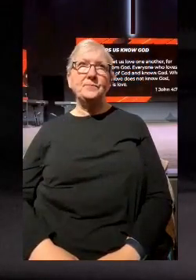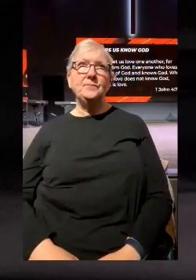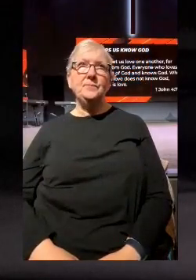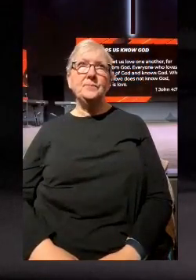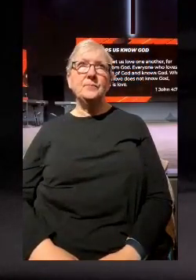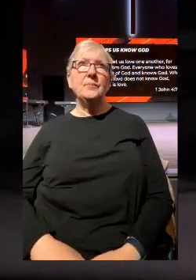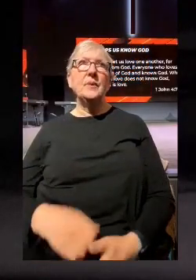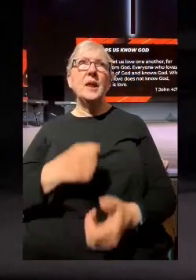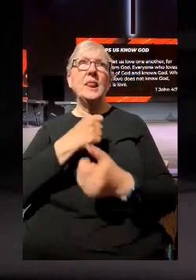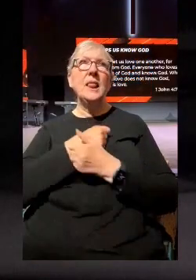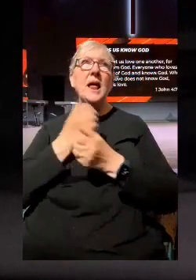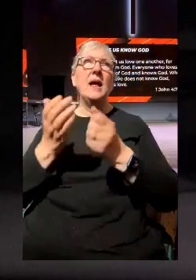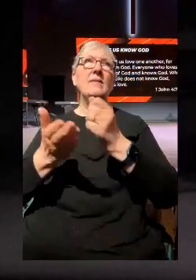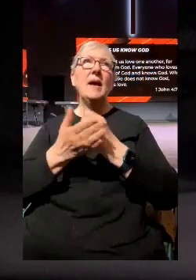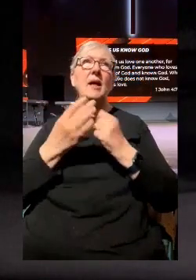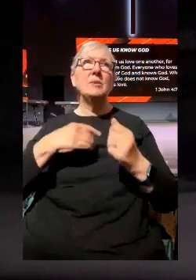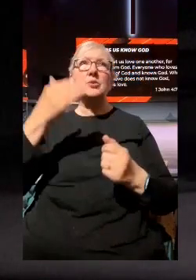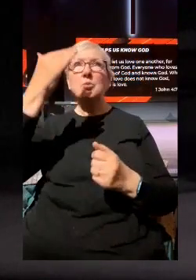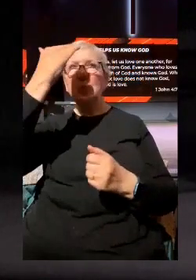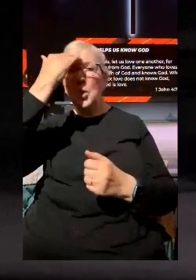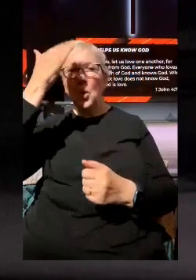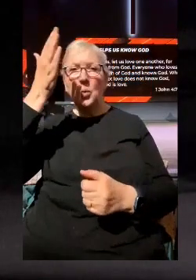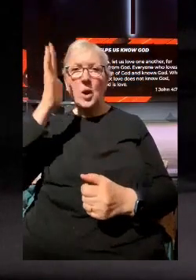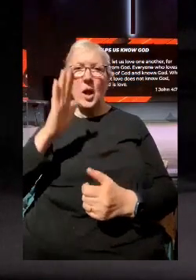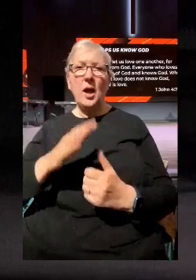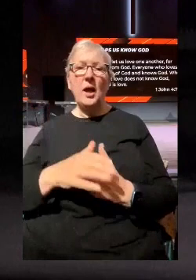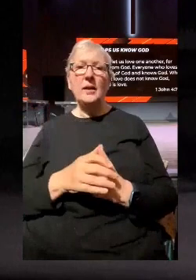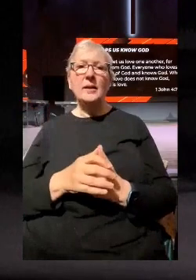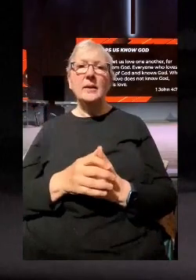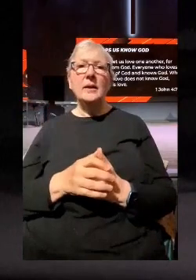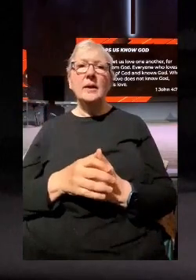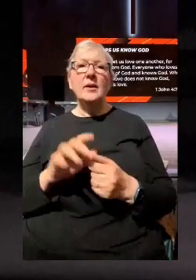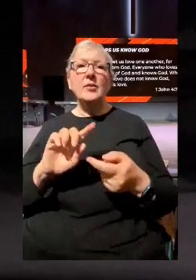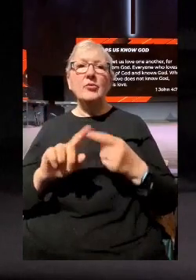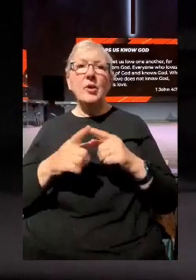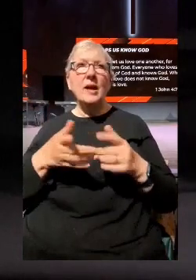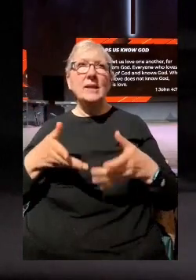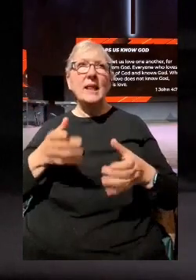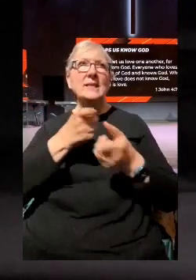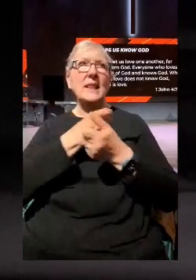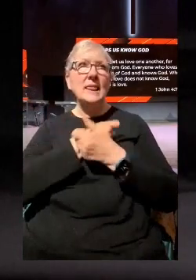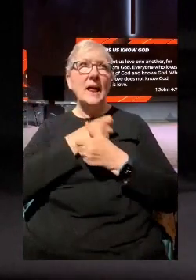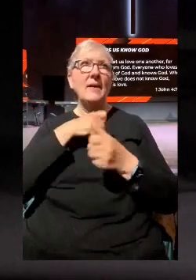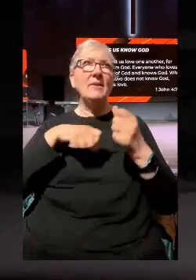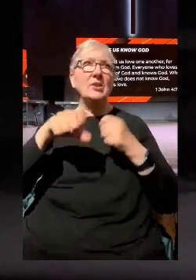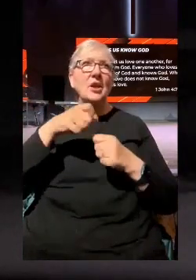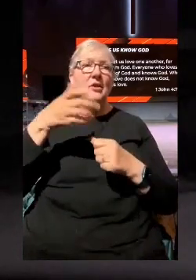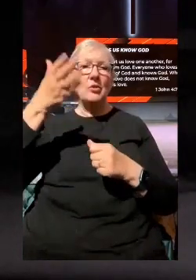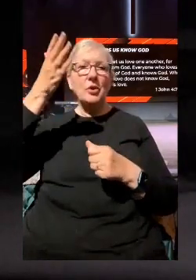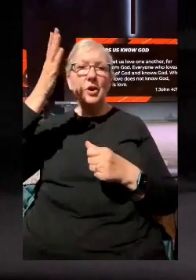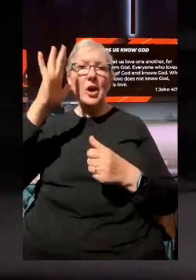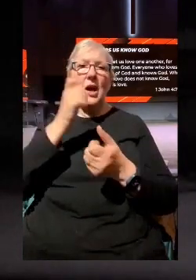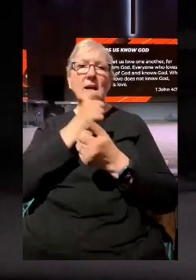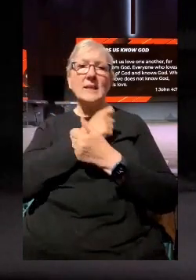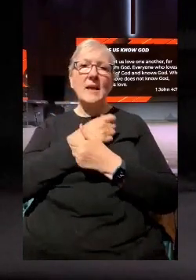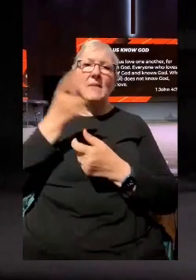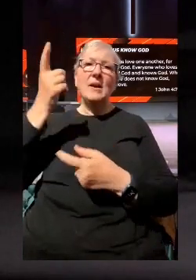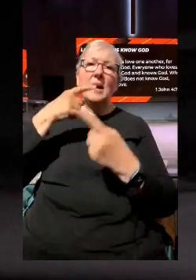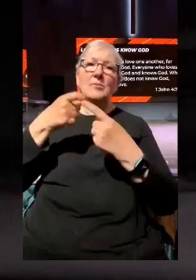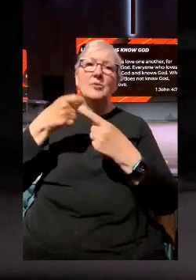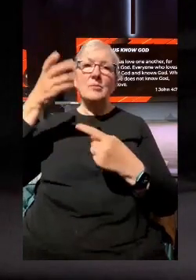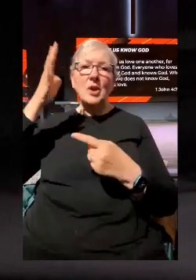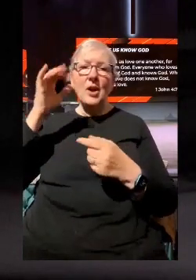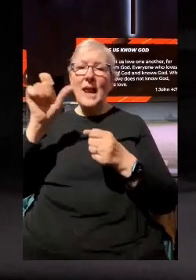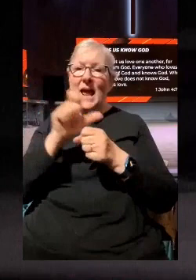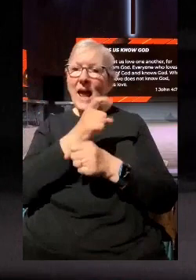Love helps us to know God. Friends, let us love one another, for God, love comes from God. Everyone who